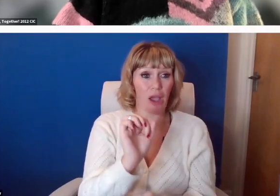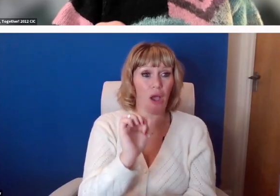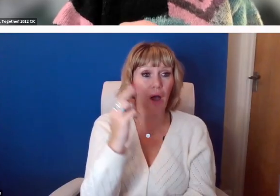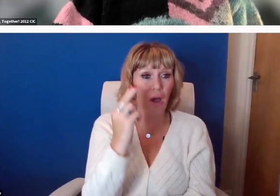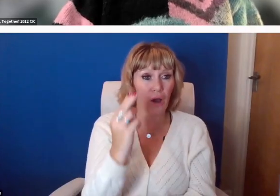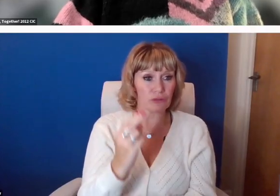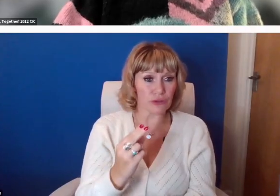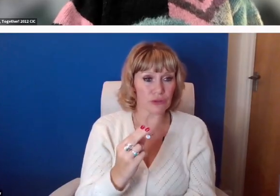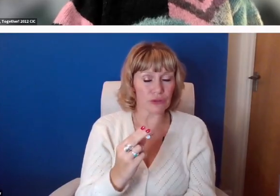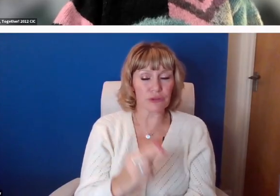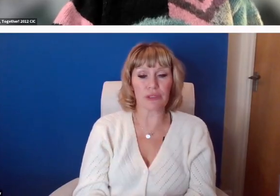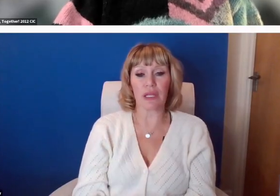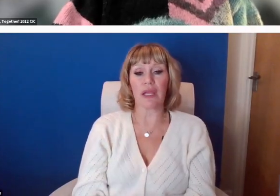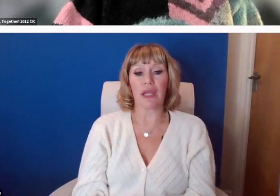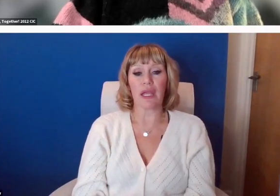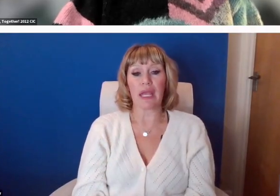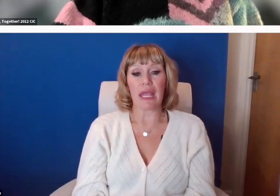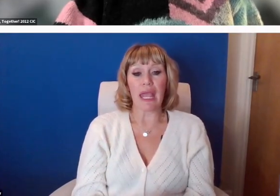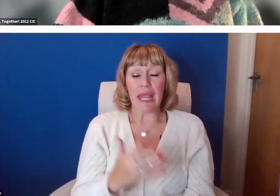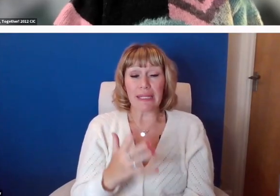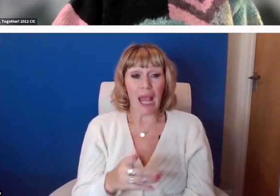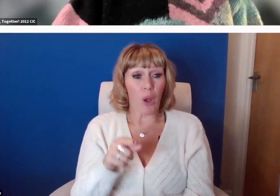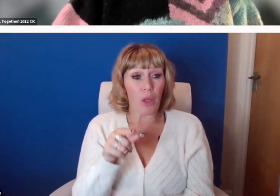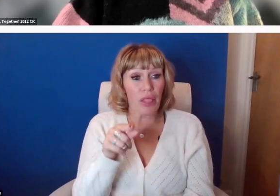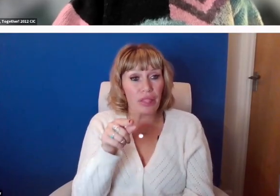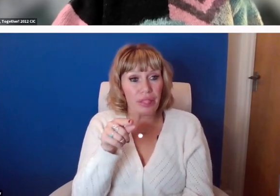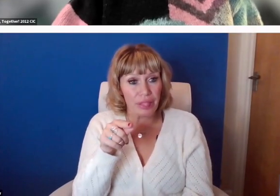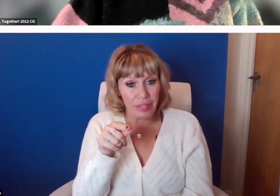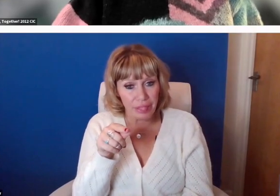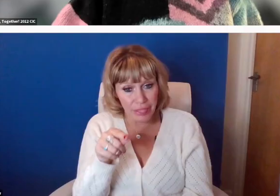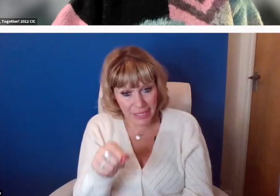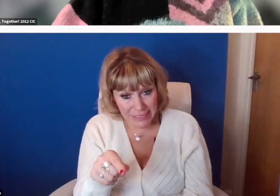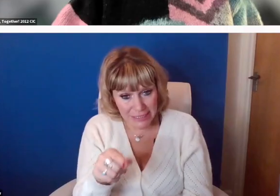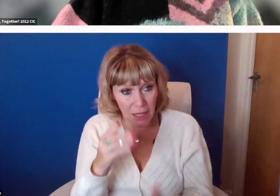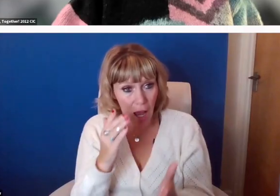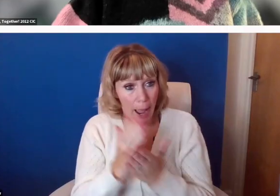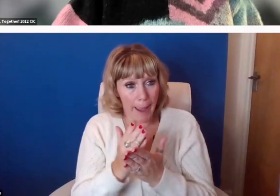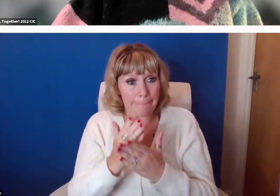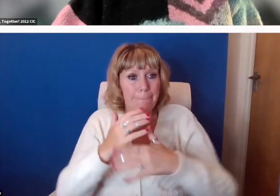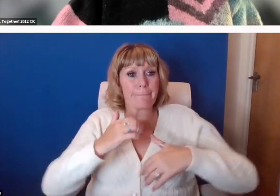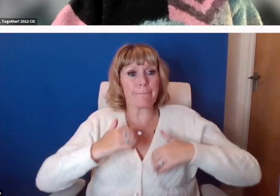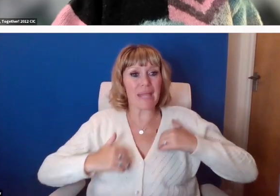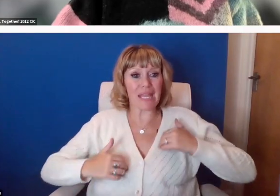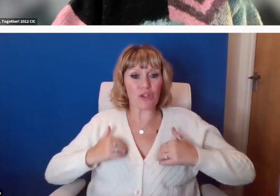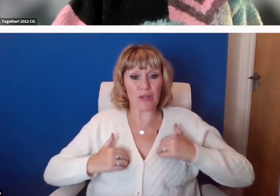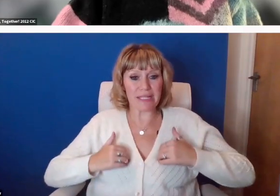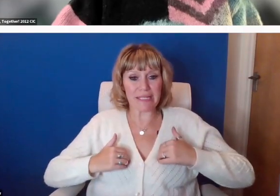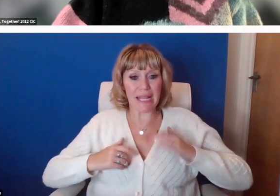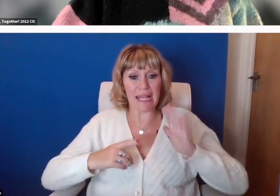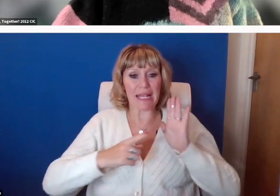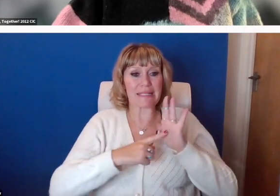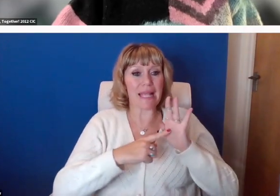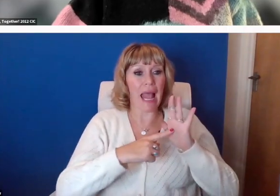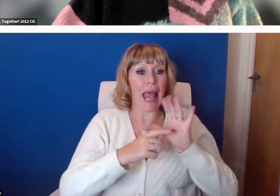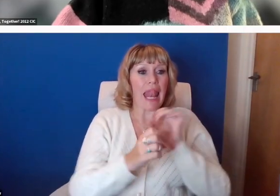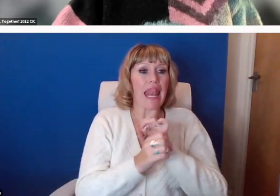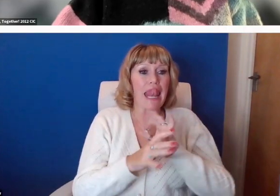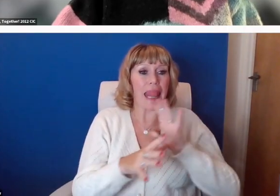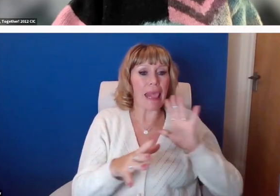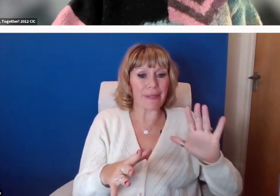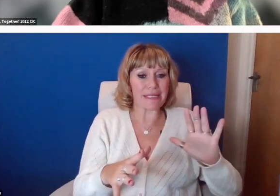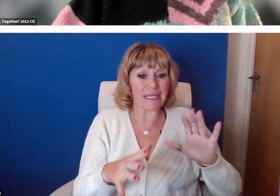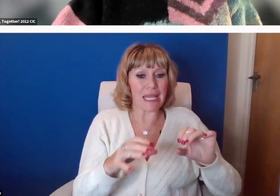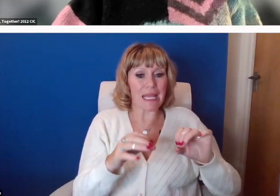Now, this I find just so interesting. It's Liberty Bly's Lopperfly from 2025, and